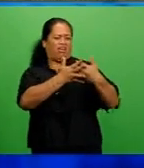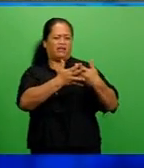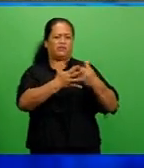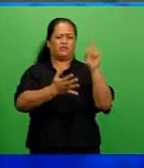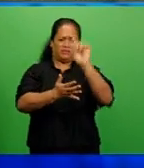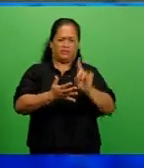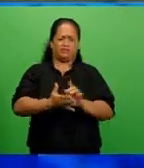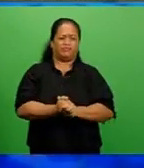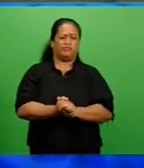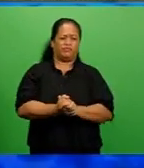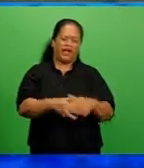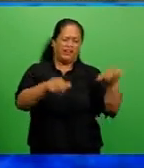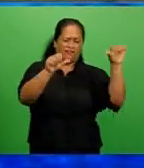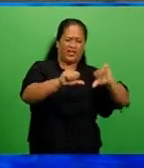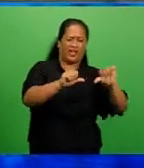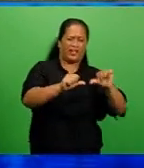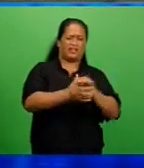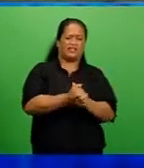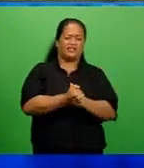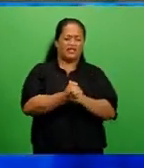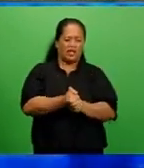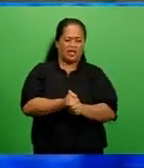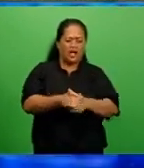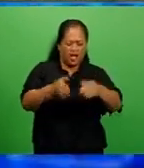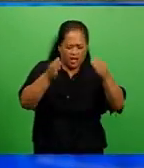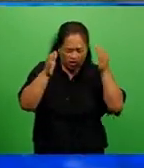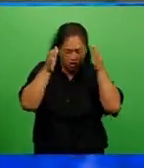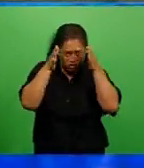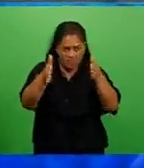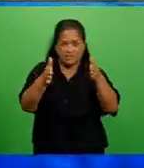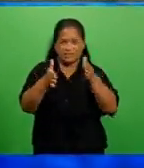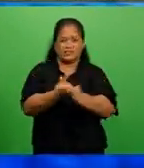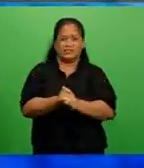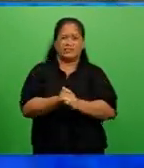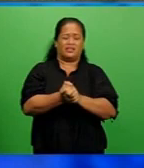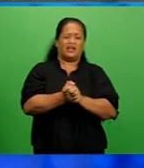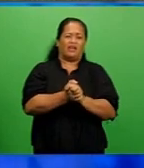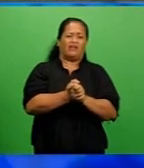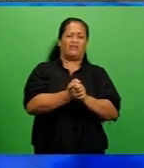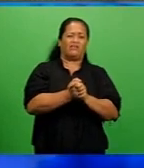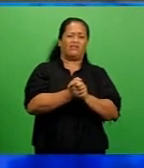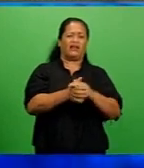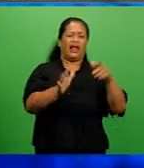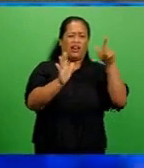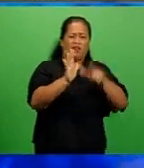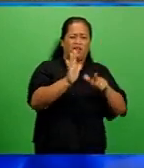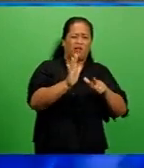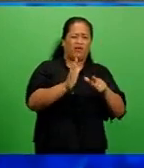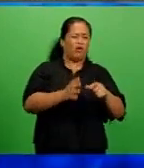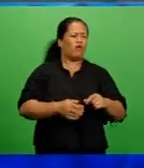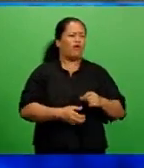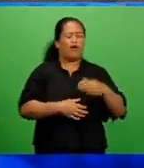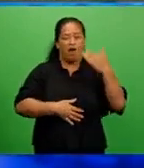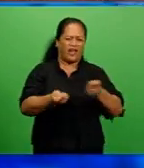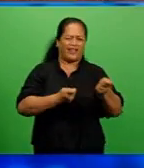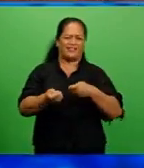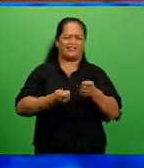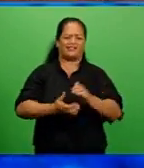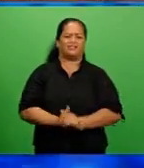program failed to ease concerns about regulatory crackdown on co-founder Jack Ma's e-commerce and financial